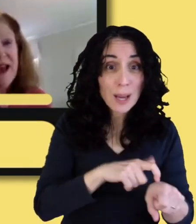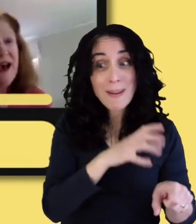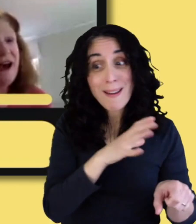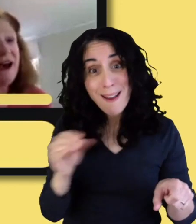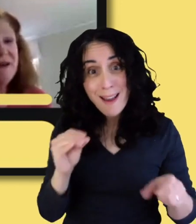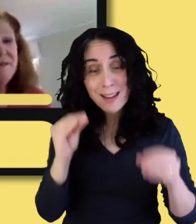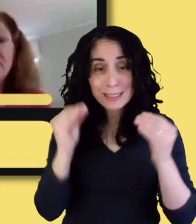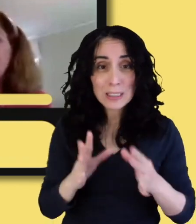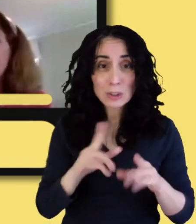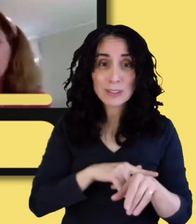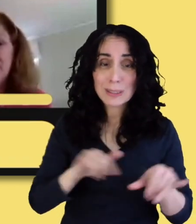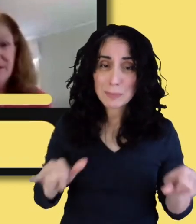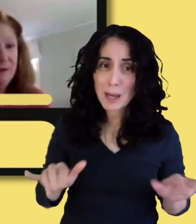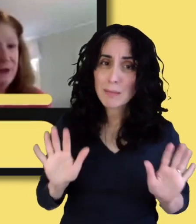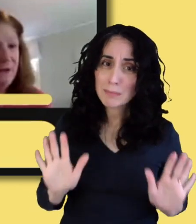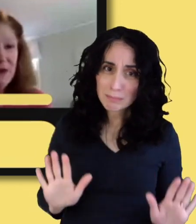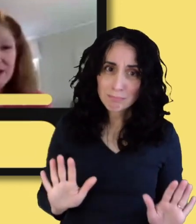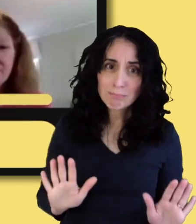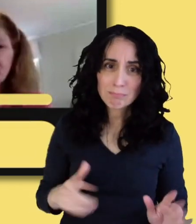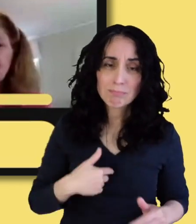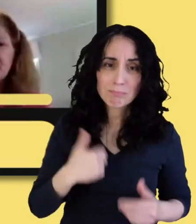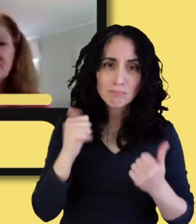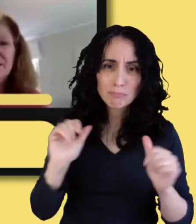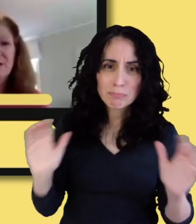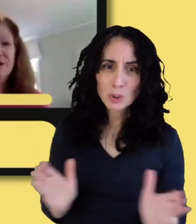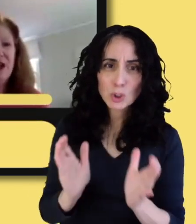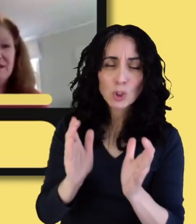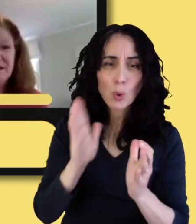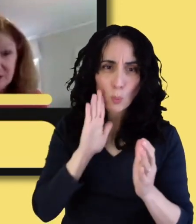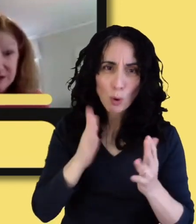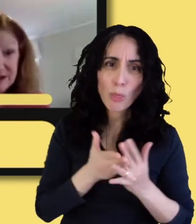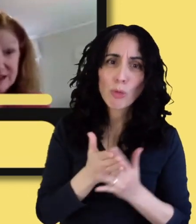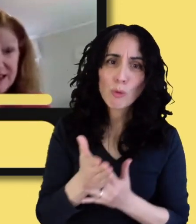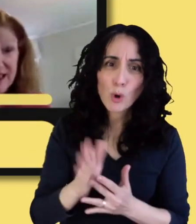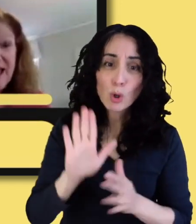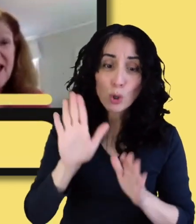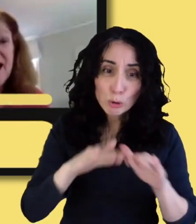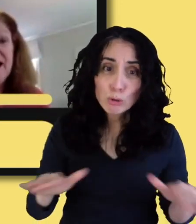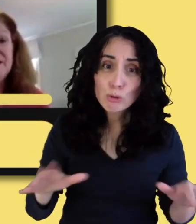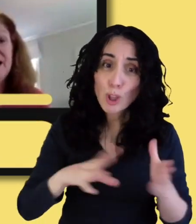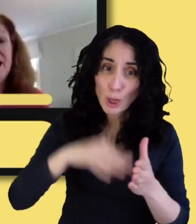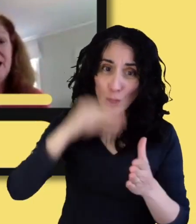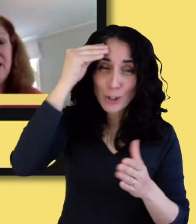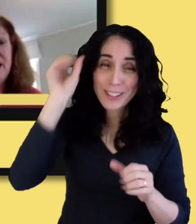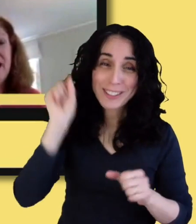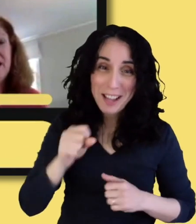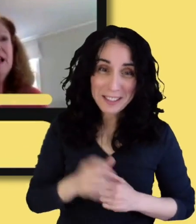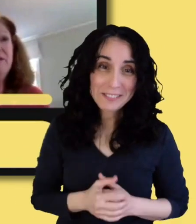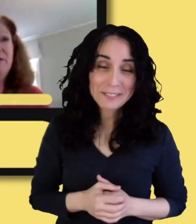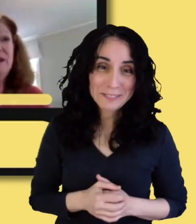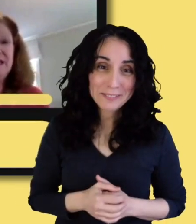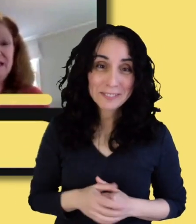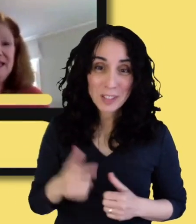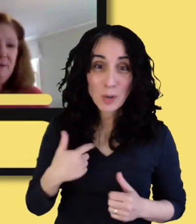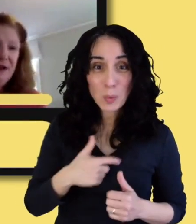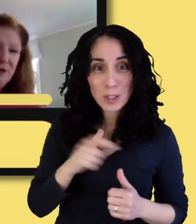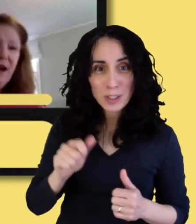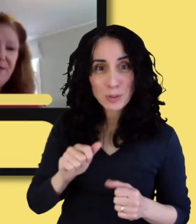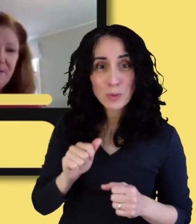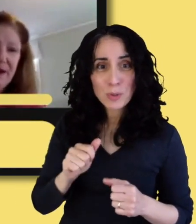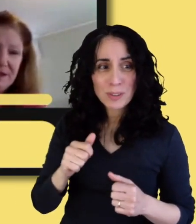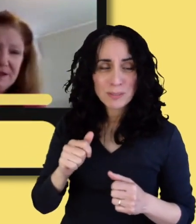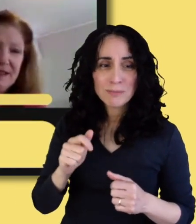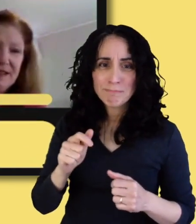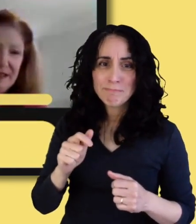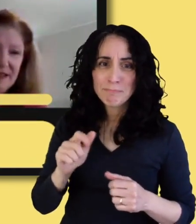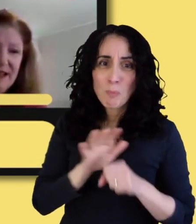breath. Um, we will get through this. Your child is learning, and that we need to take the pressure